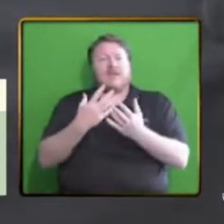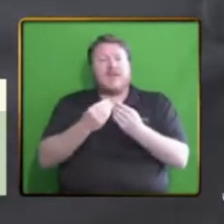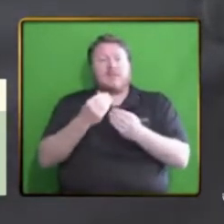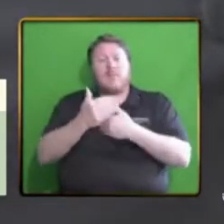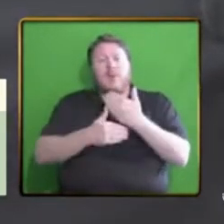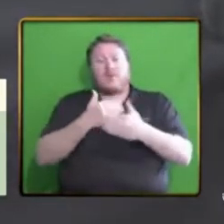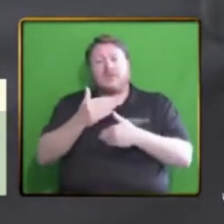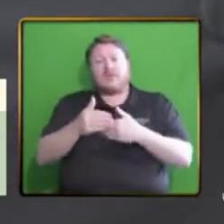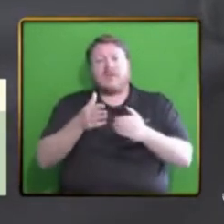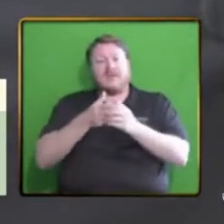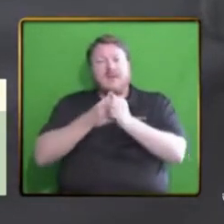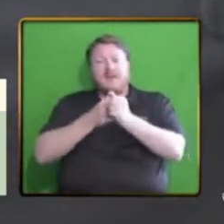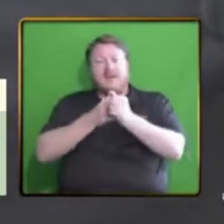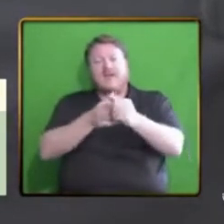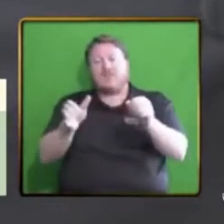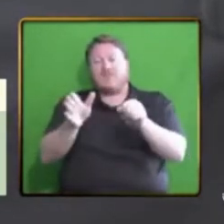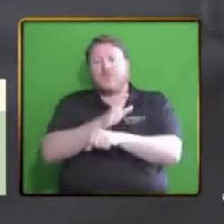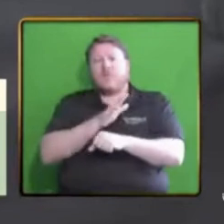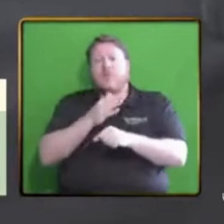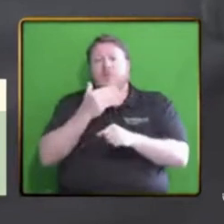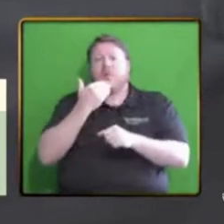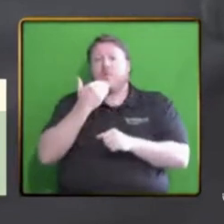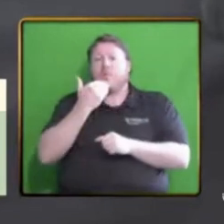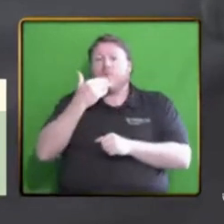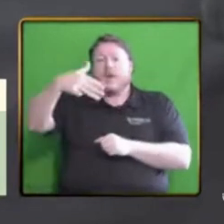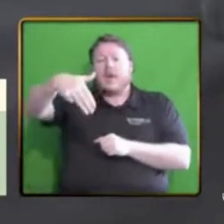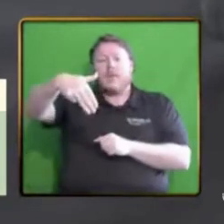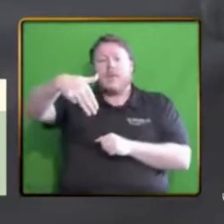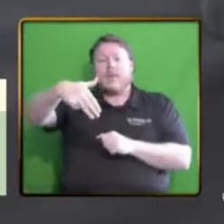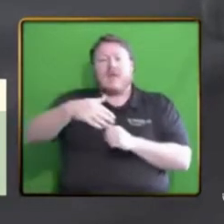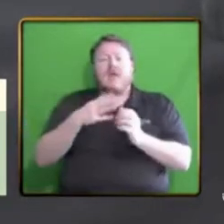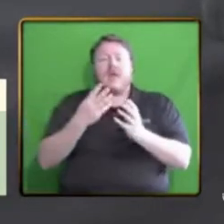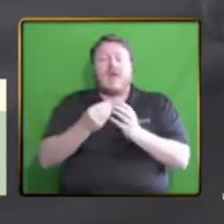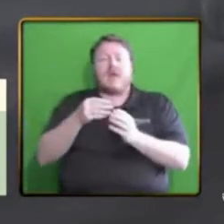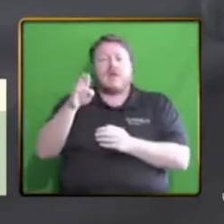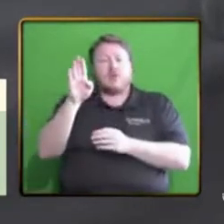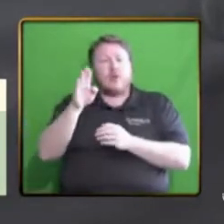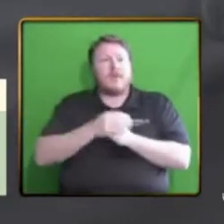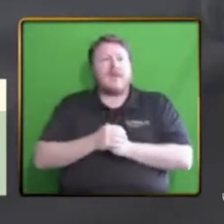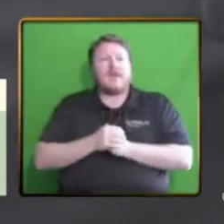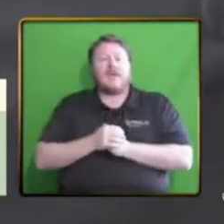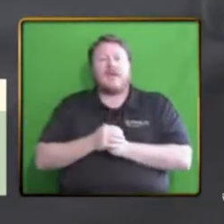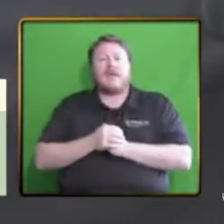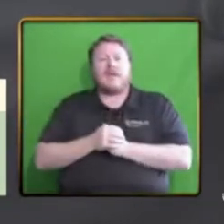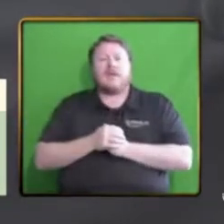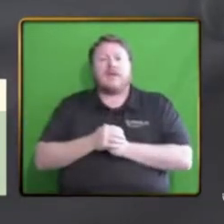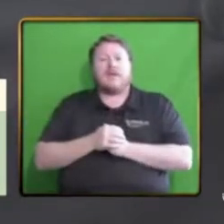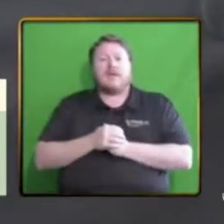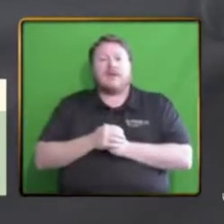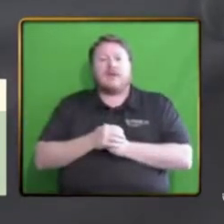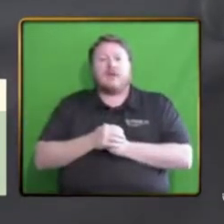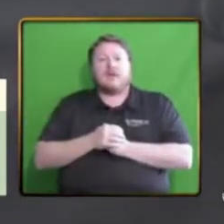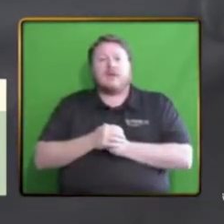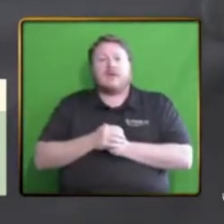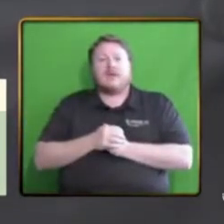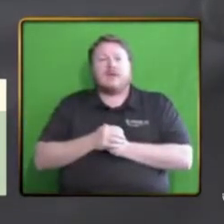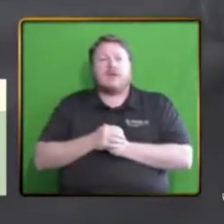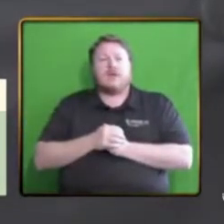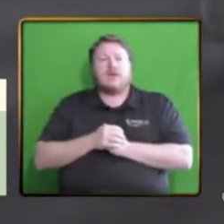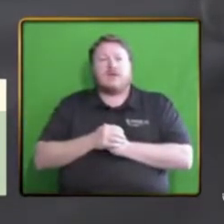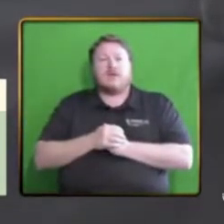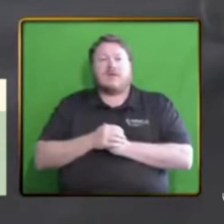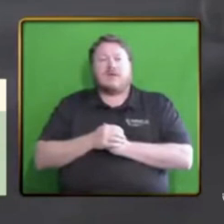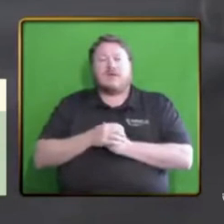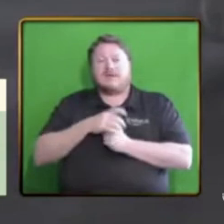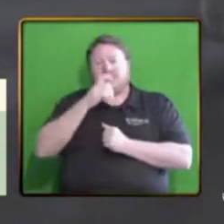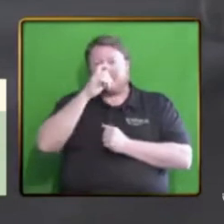led by Namibia and Germany. It was a proud moment to see a sister